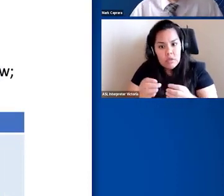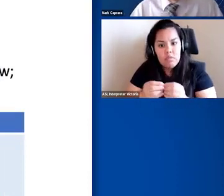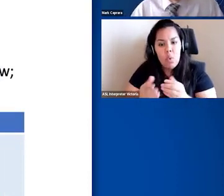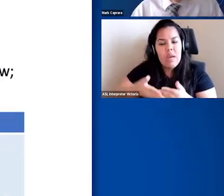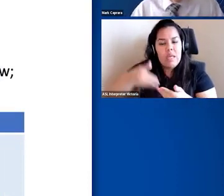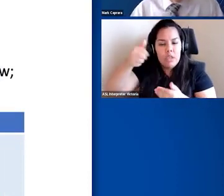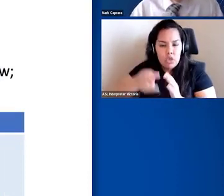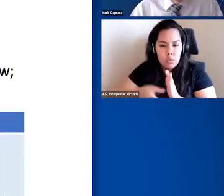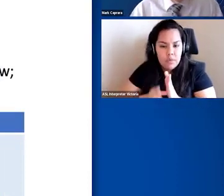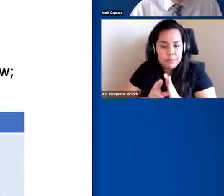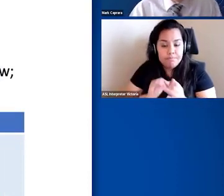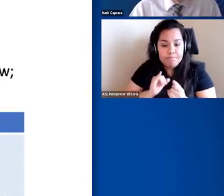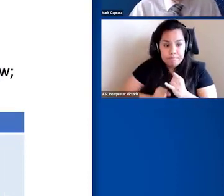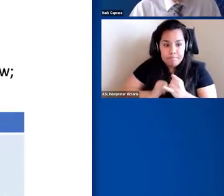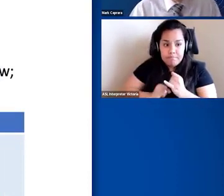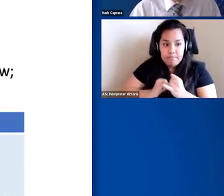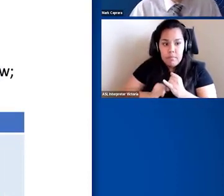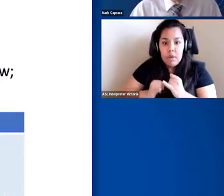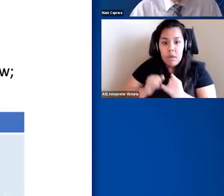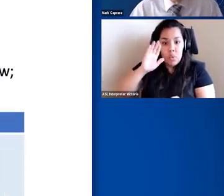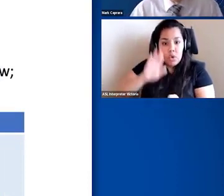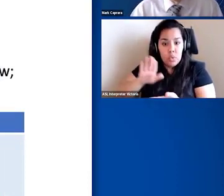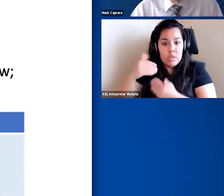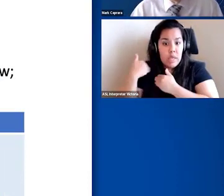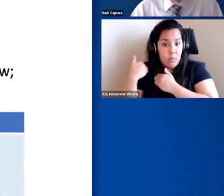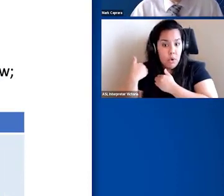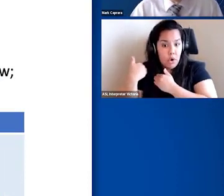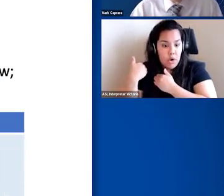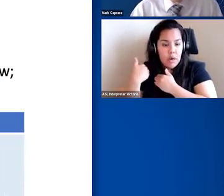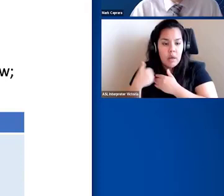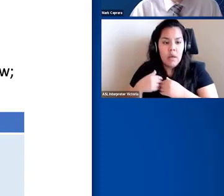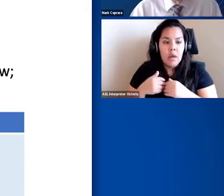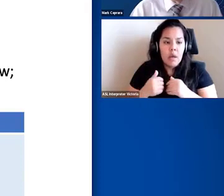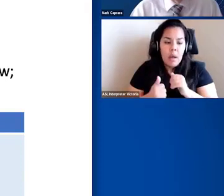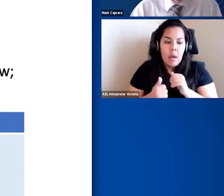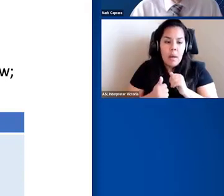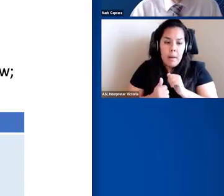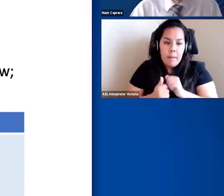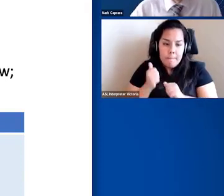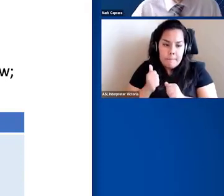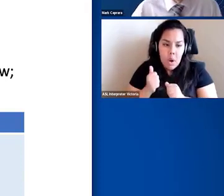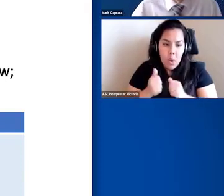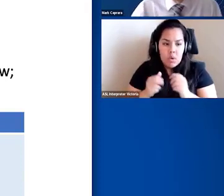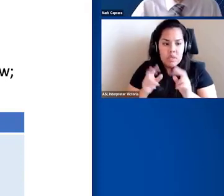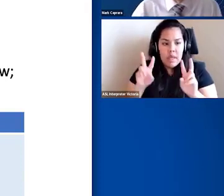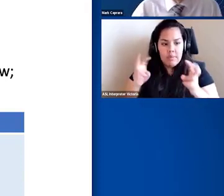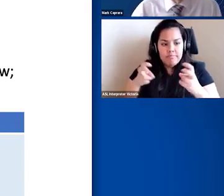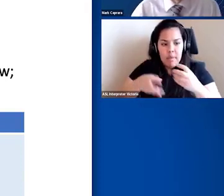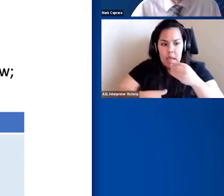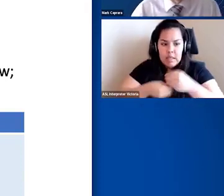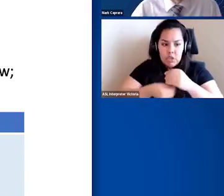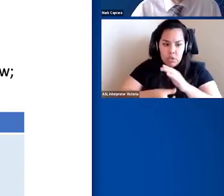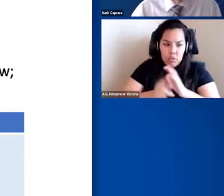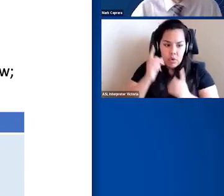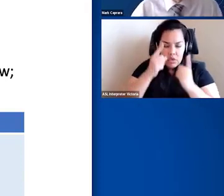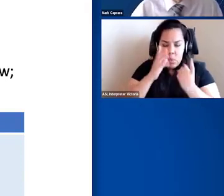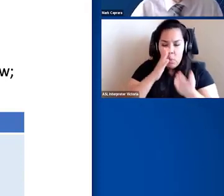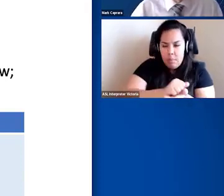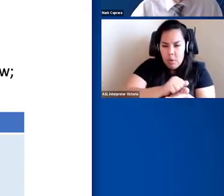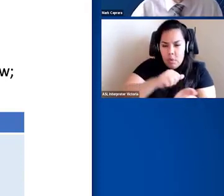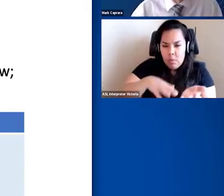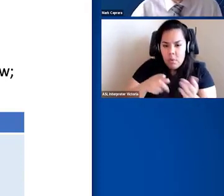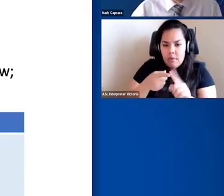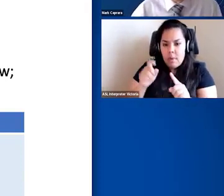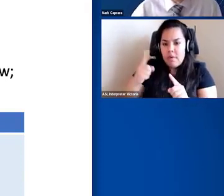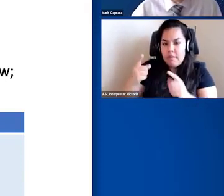Finally, to reduce reviewer burden, most additional review considerations will be removed from first-level peer review and